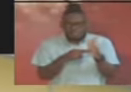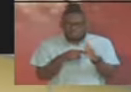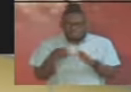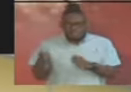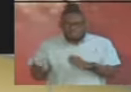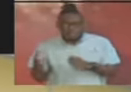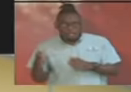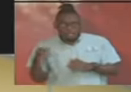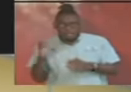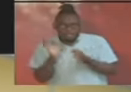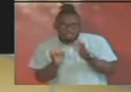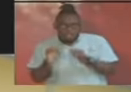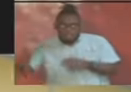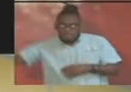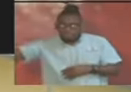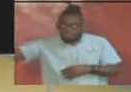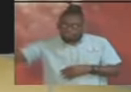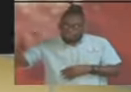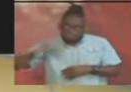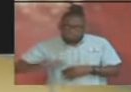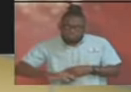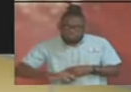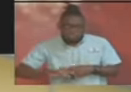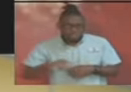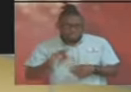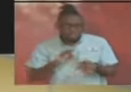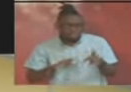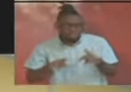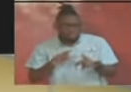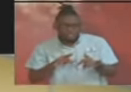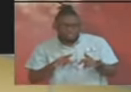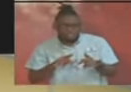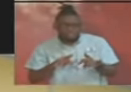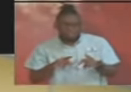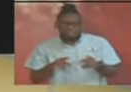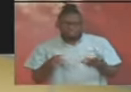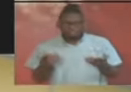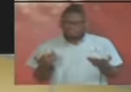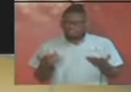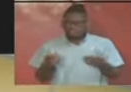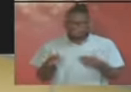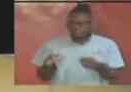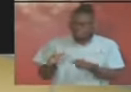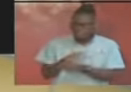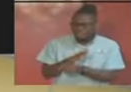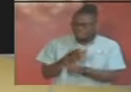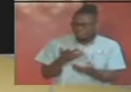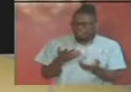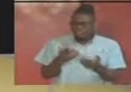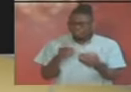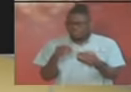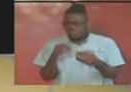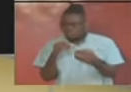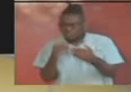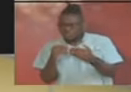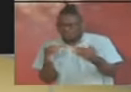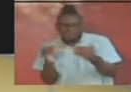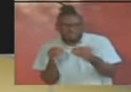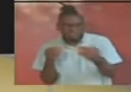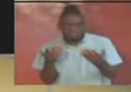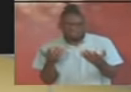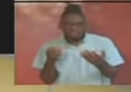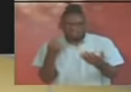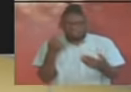nationals, those remain at optimal levels, almost full. And given that repatriation is pegged onto